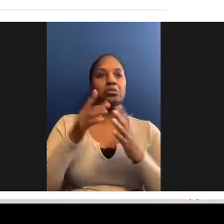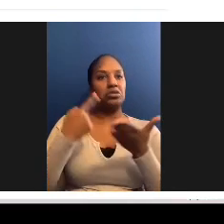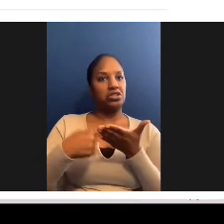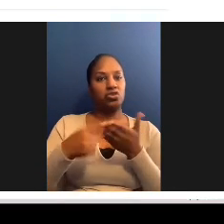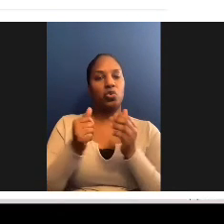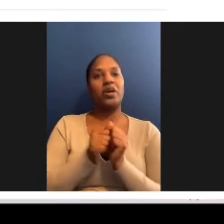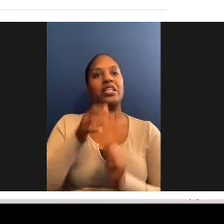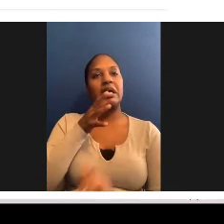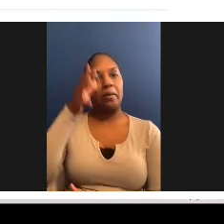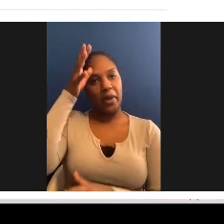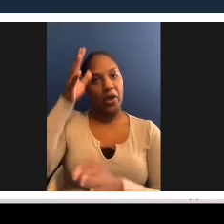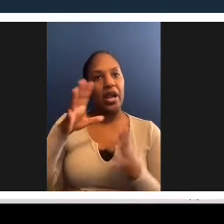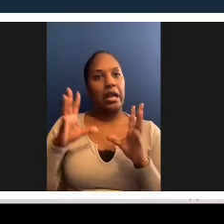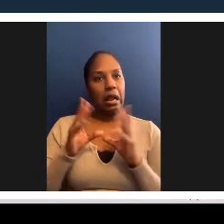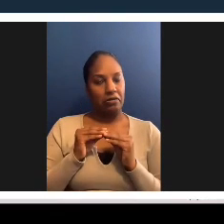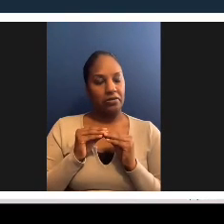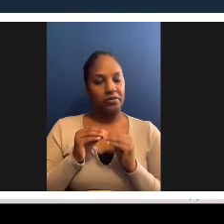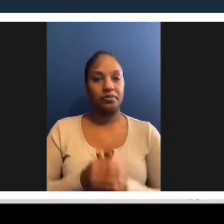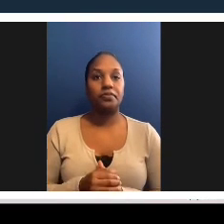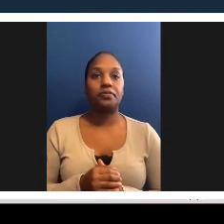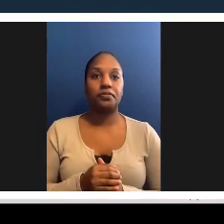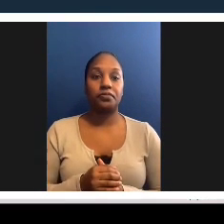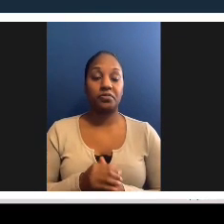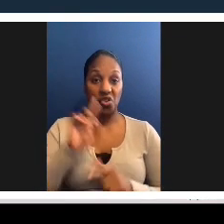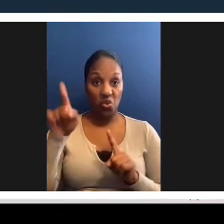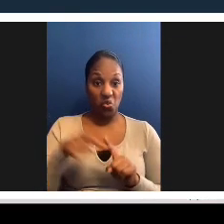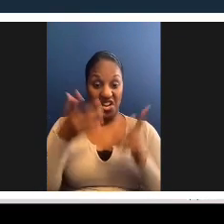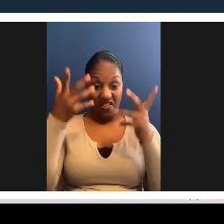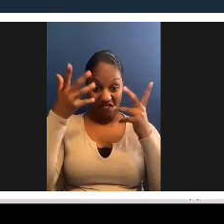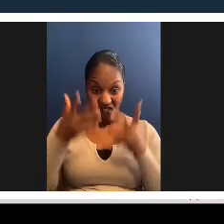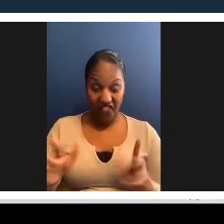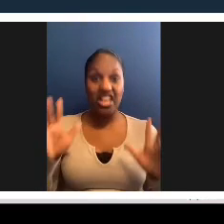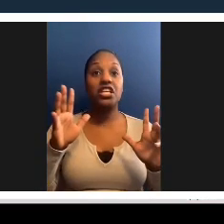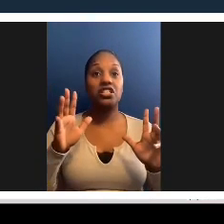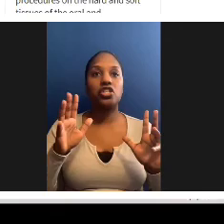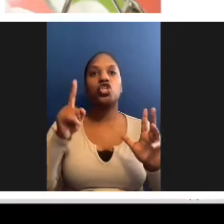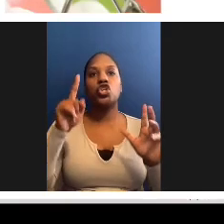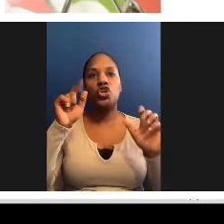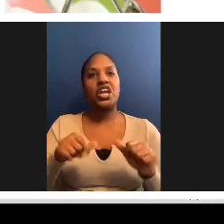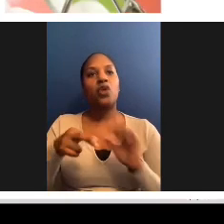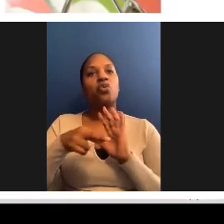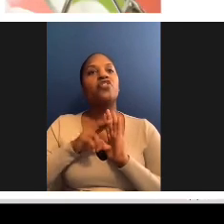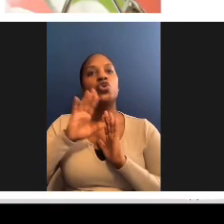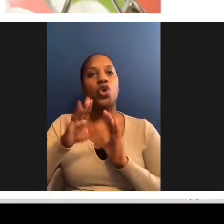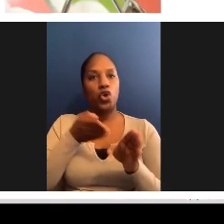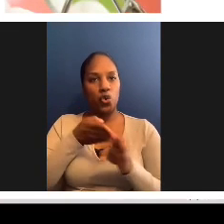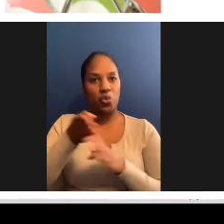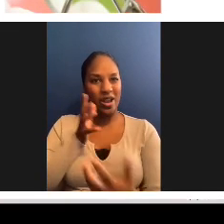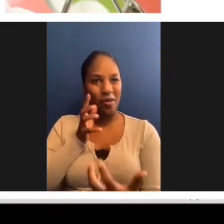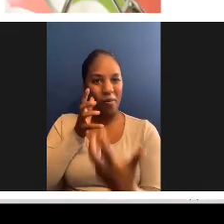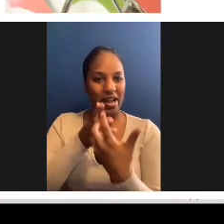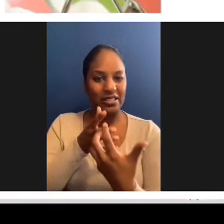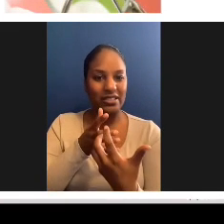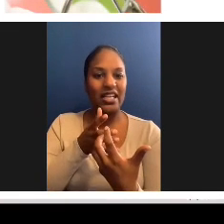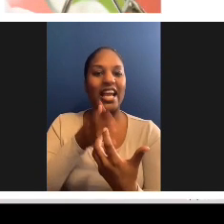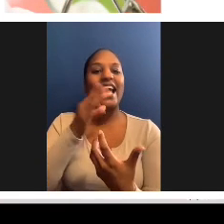Once you've completed that, you can view your career matches. And as I said, that links it to ONET.